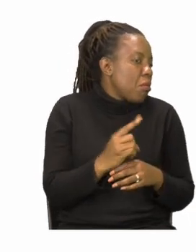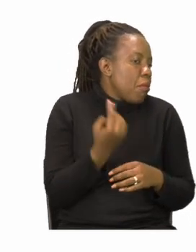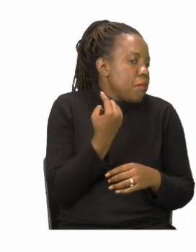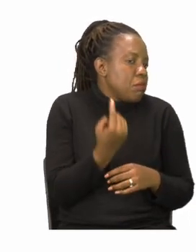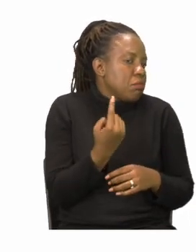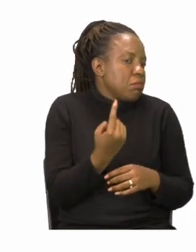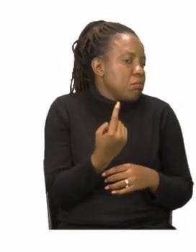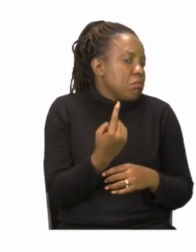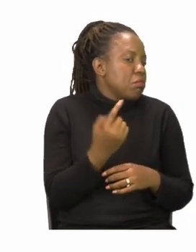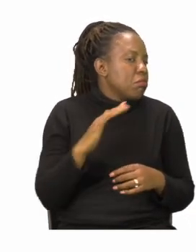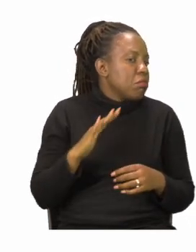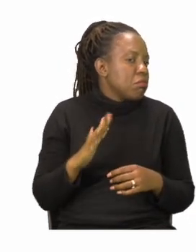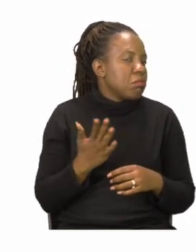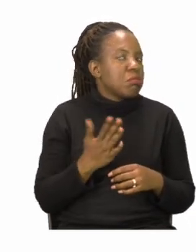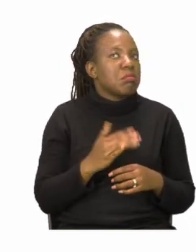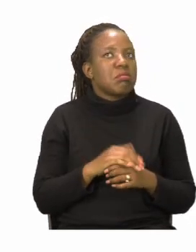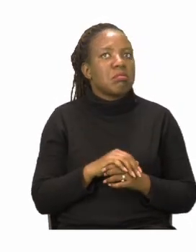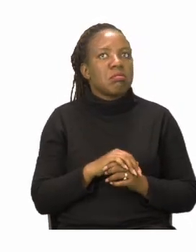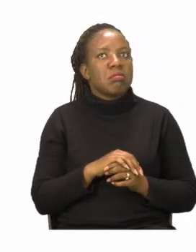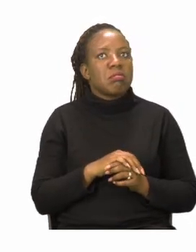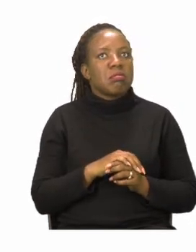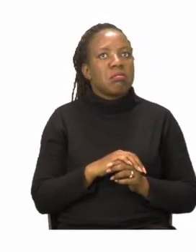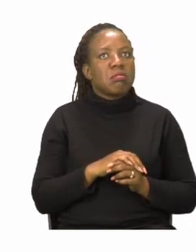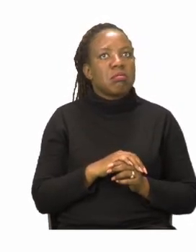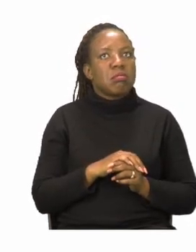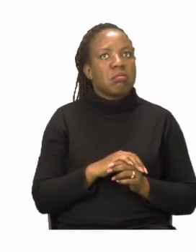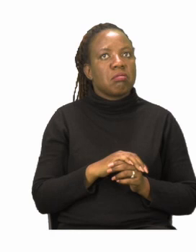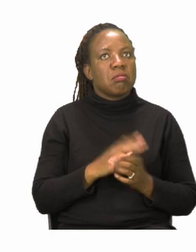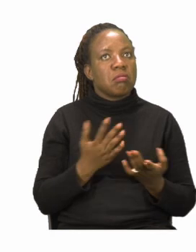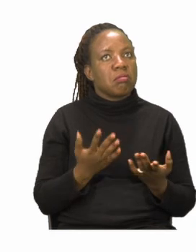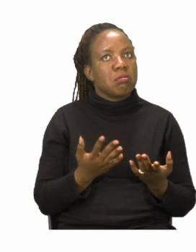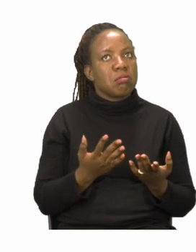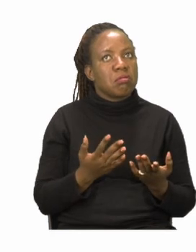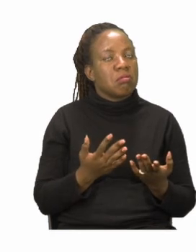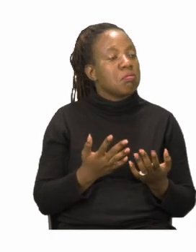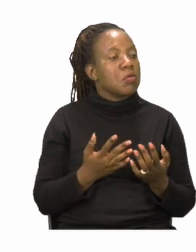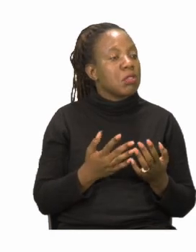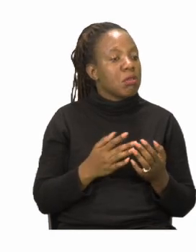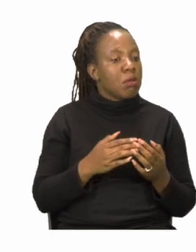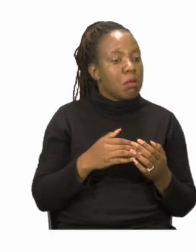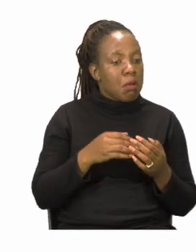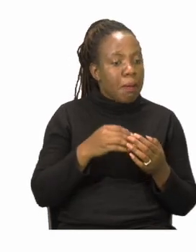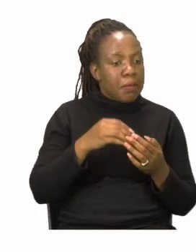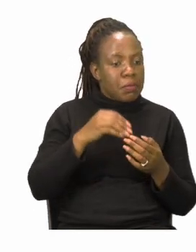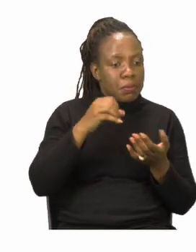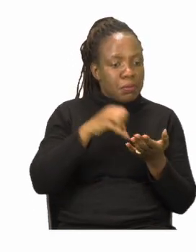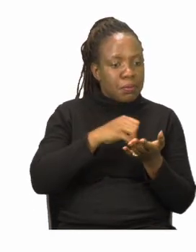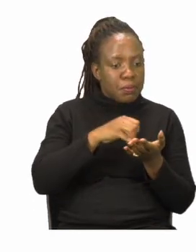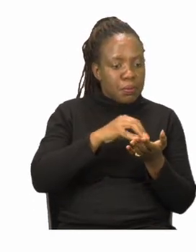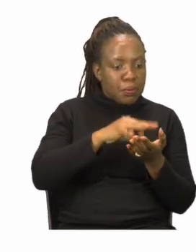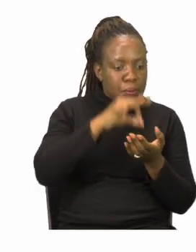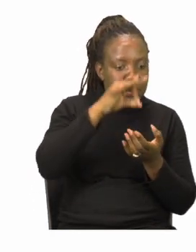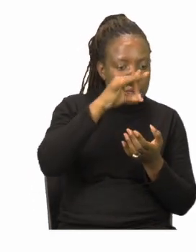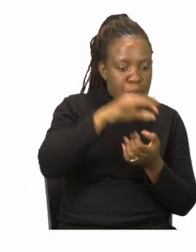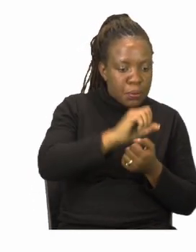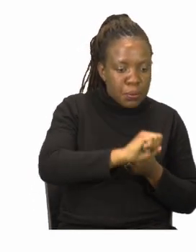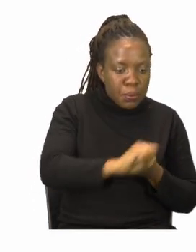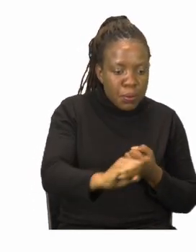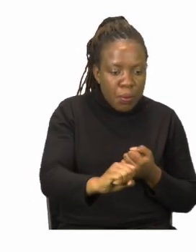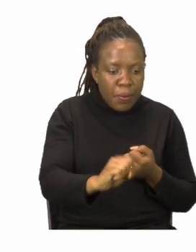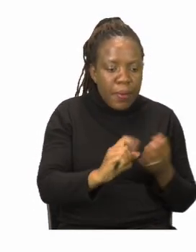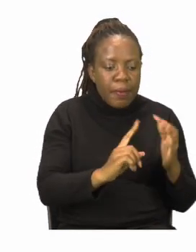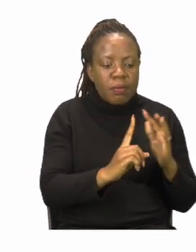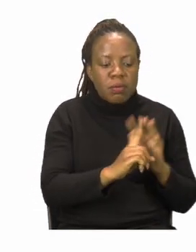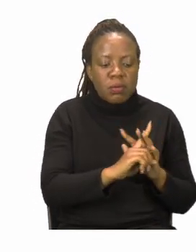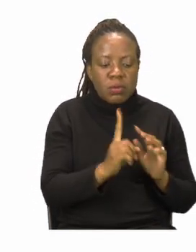decide what happens after you put your seeds in the sand. Remember everyone, you can